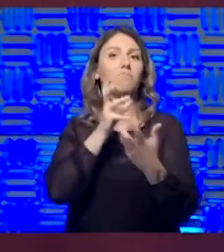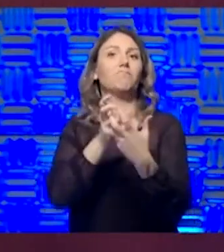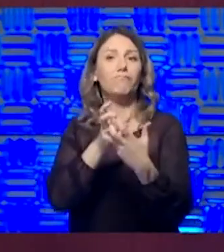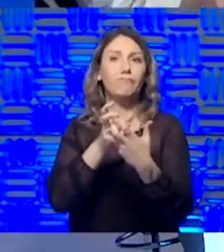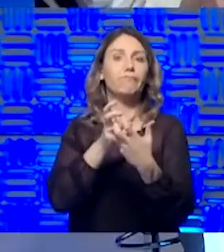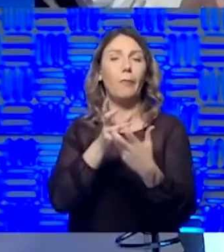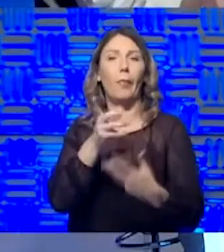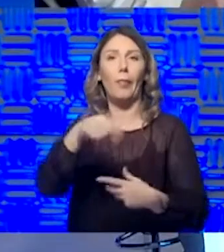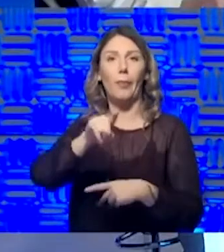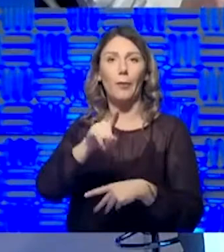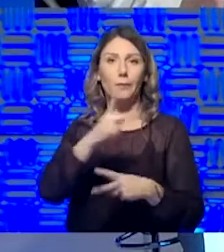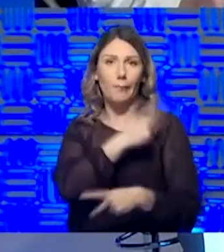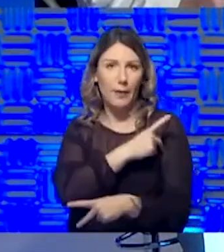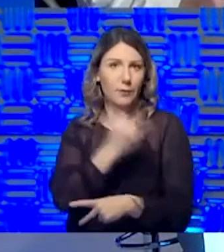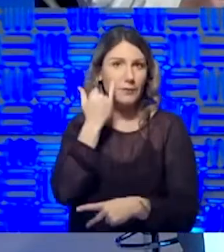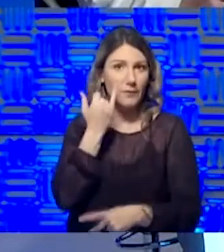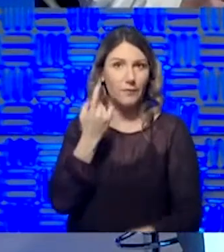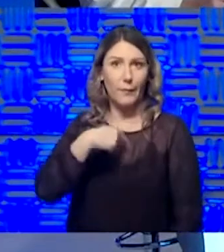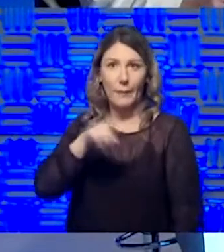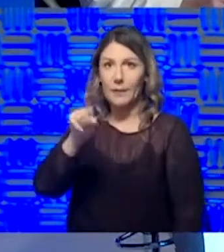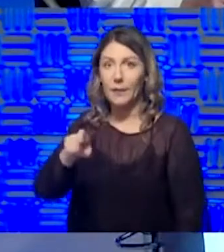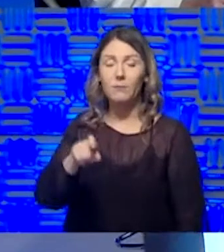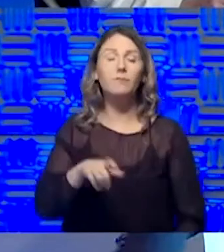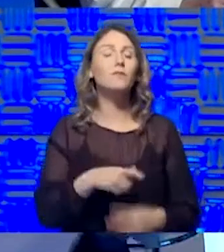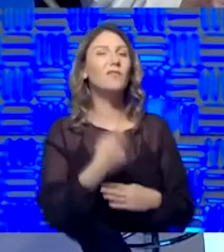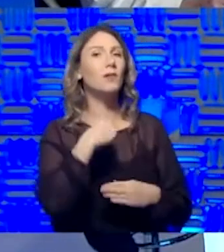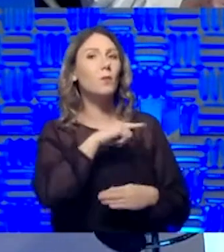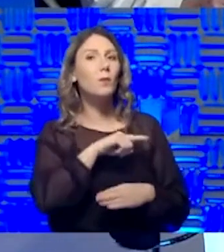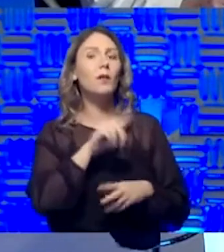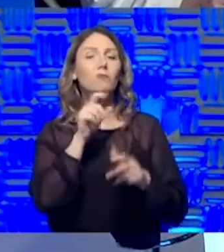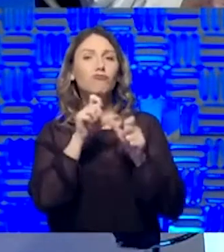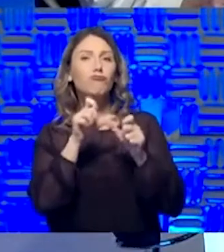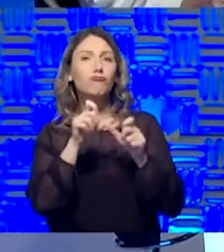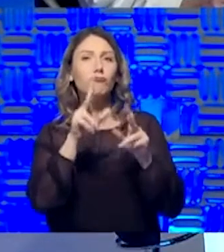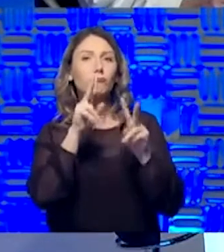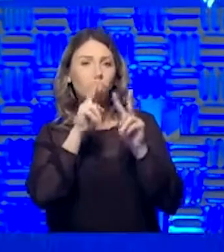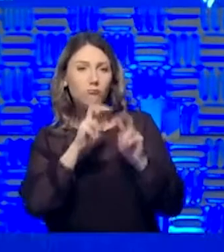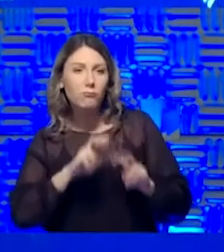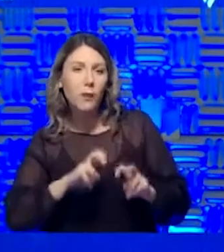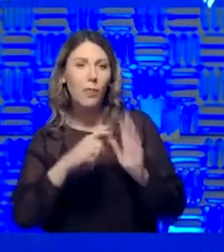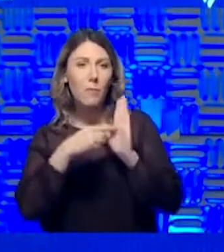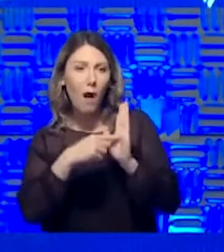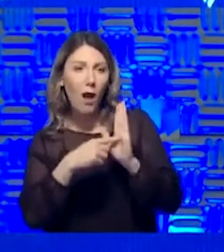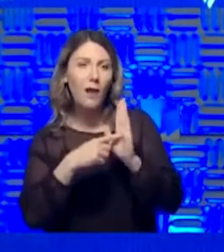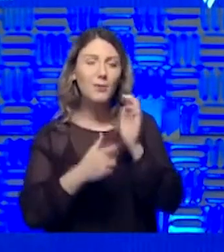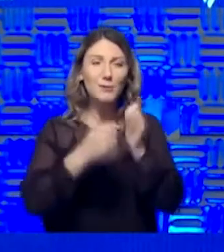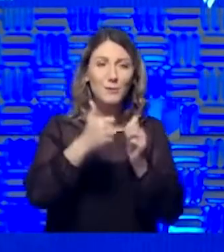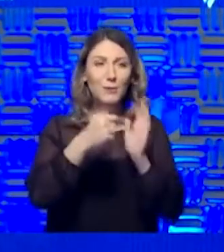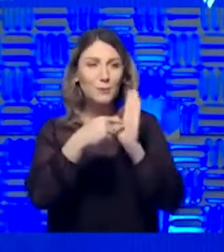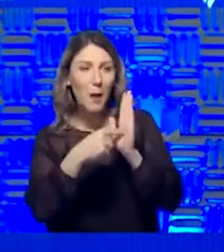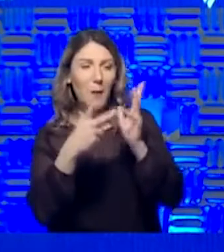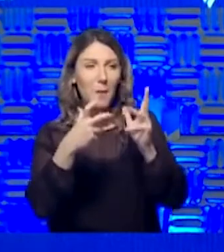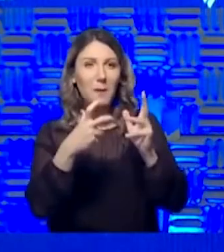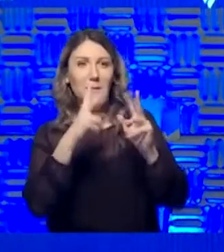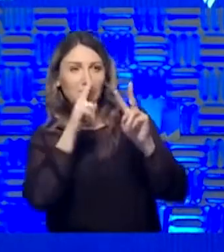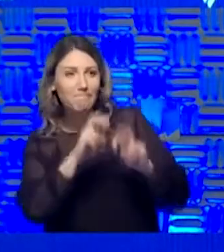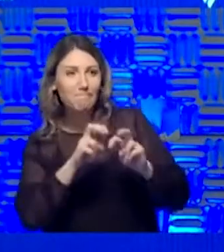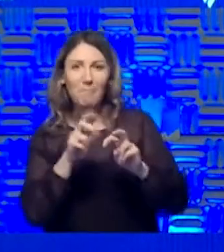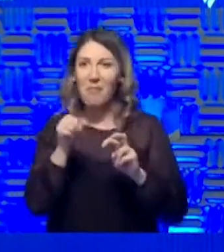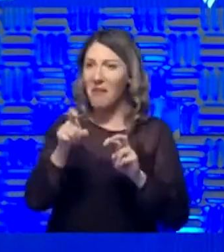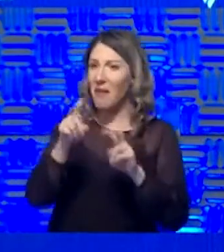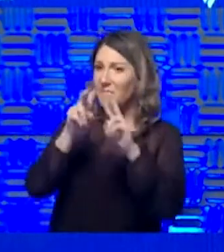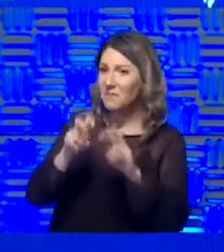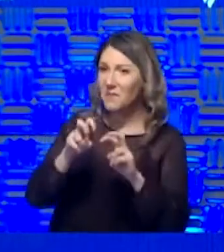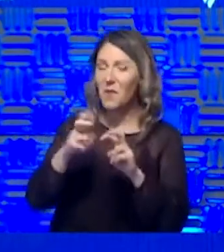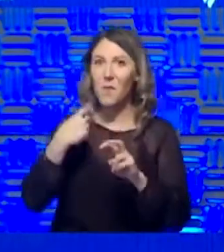be. And I think, you know, we keep looking at all the different models, and it depends on which day of the week and which model you want to look at. Mm-hmm. We either have